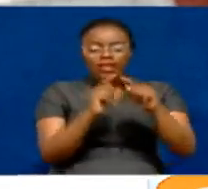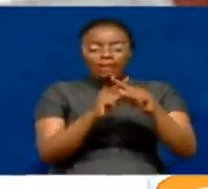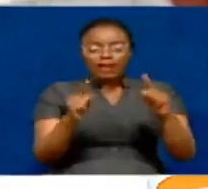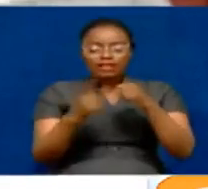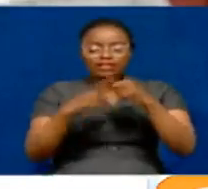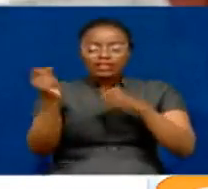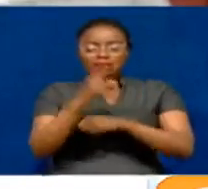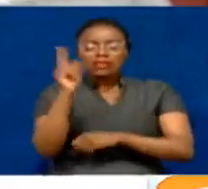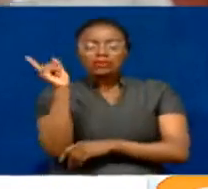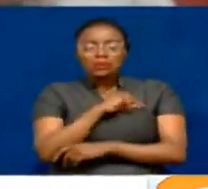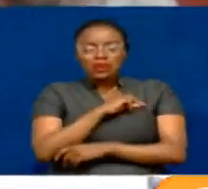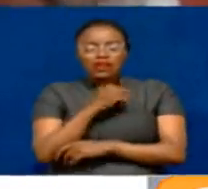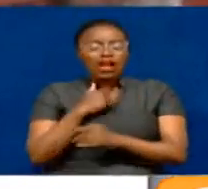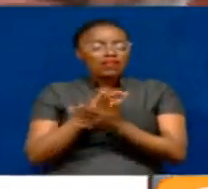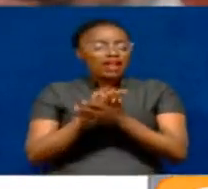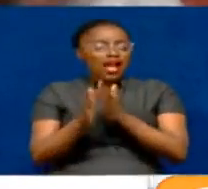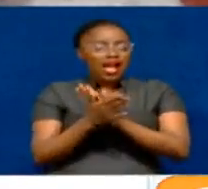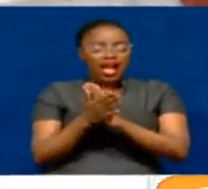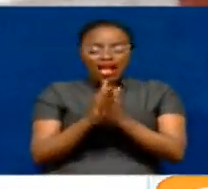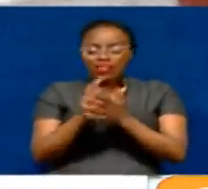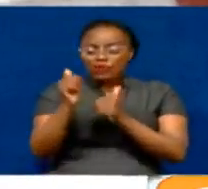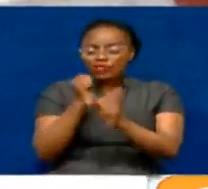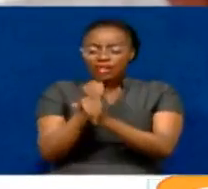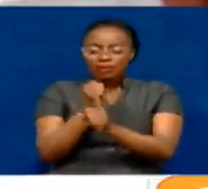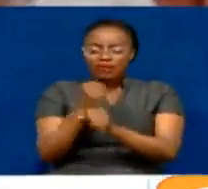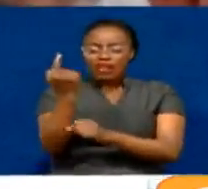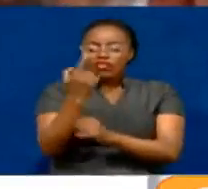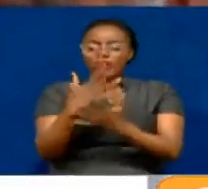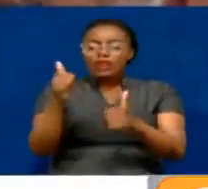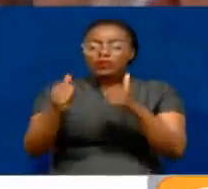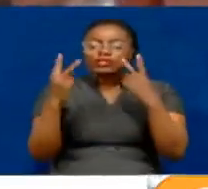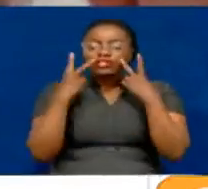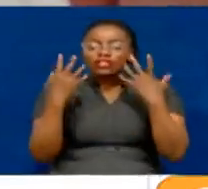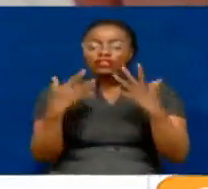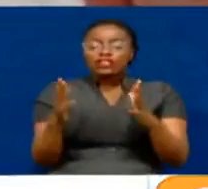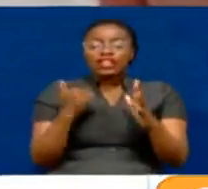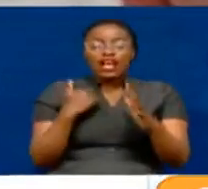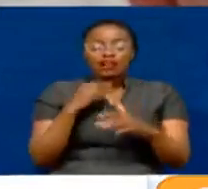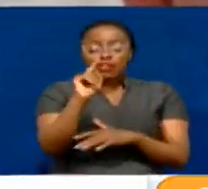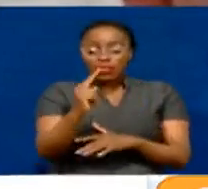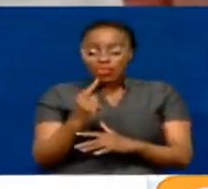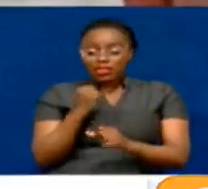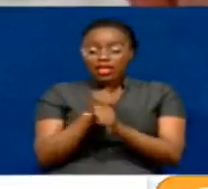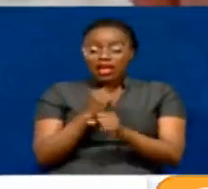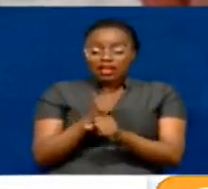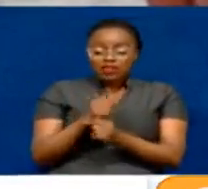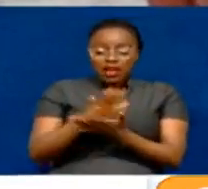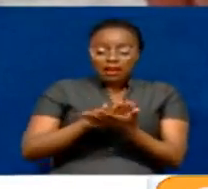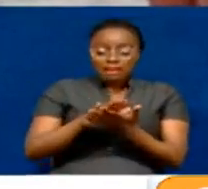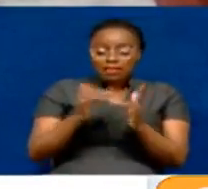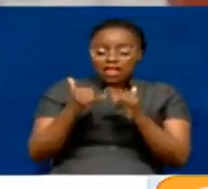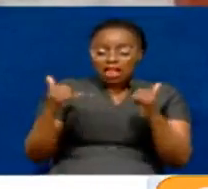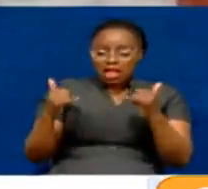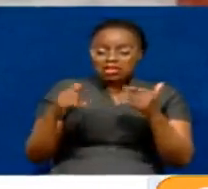sasa 6 months down the line hakuna kitu ambacho kimeninio. The only thing that we have seen is contractors wamekuja wamefanya baseline studies